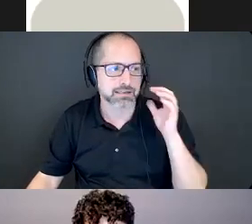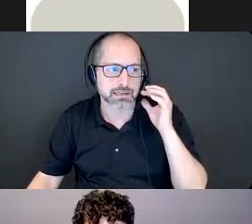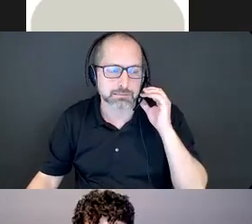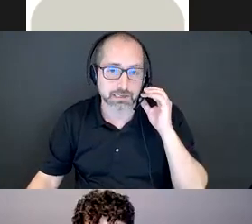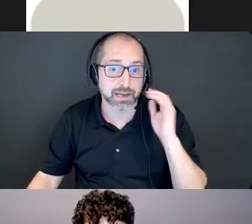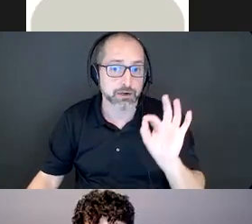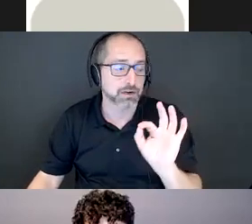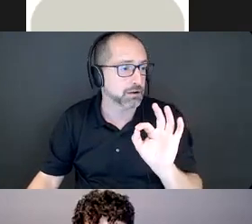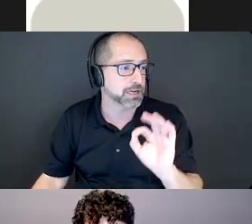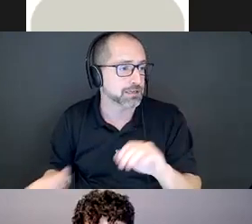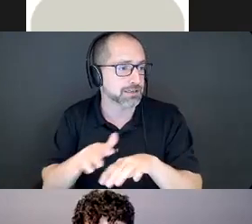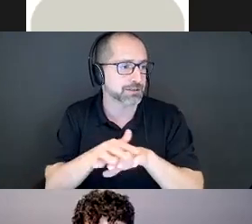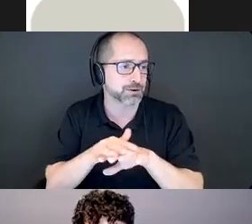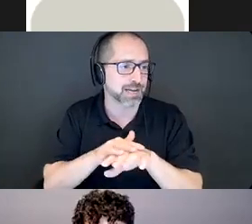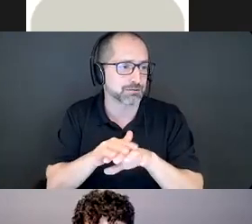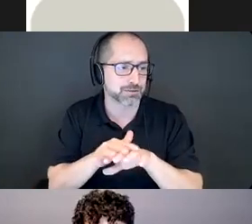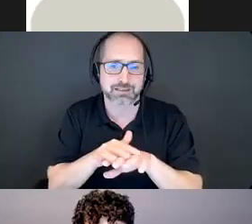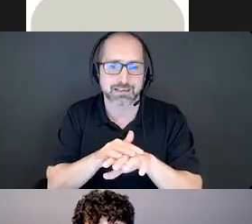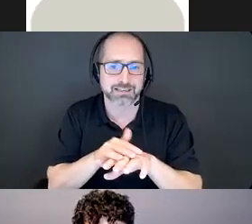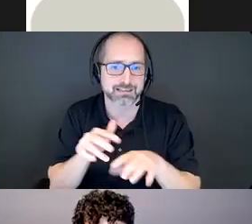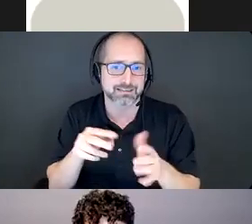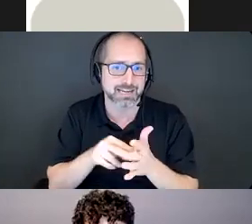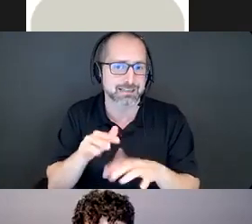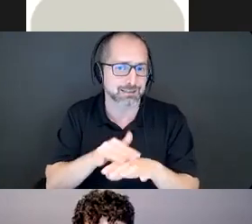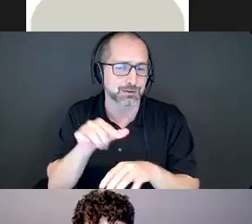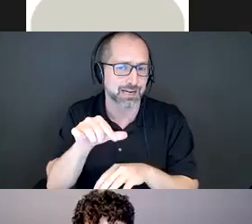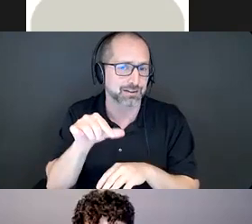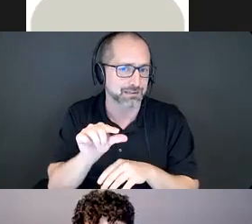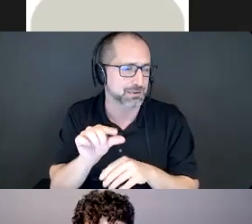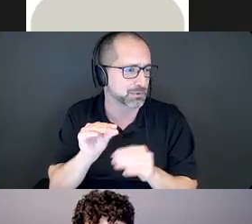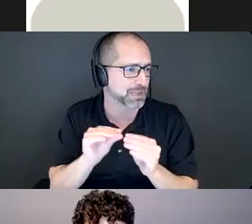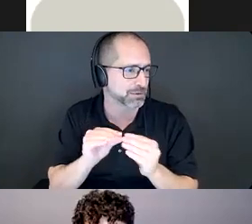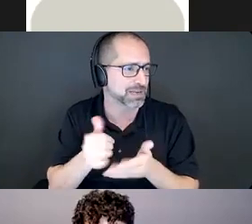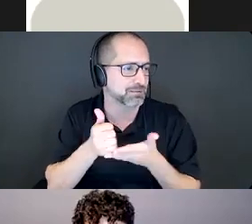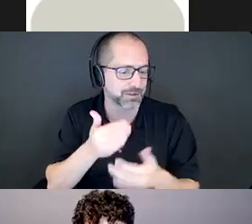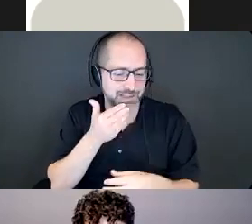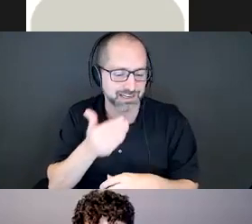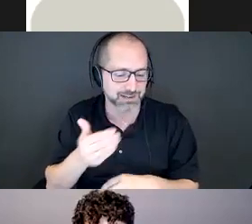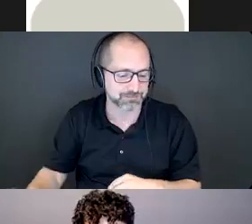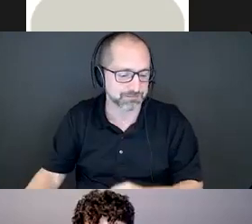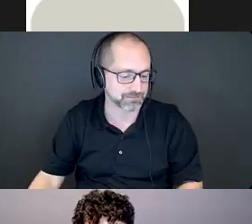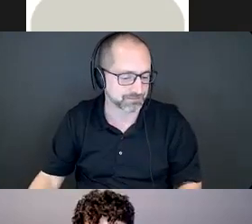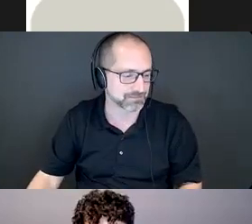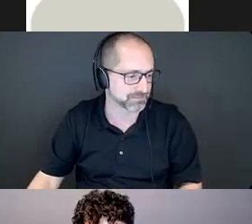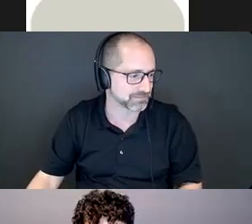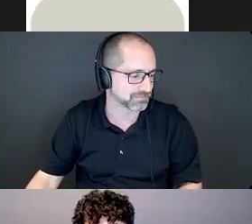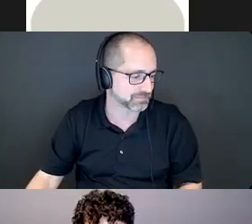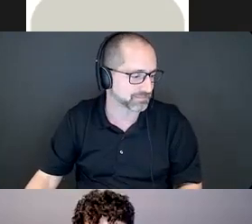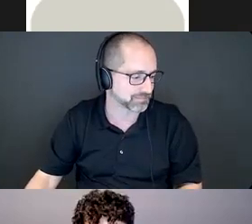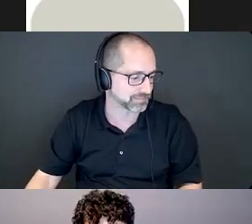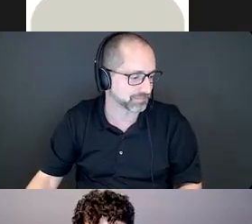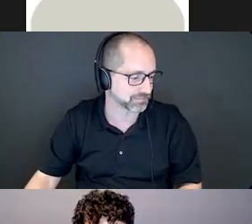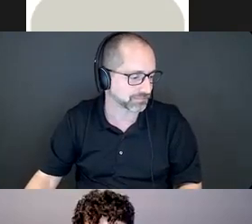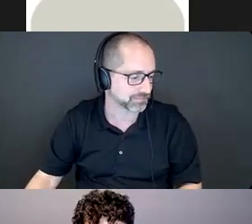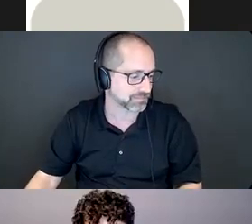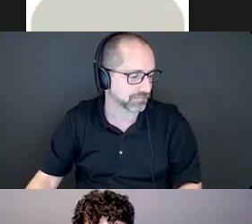It's better. We could still slow down. We could stand to slow down a little bit more. That would be helpful. Thank you. Thanks, Marilyn. Marilyn is